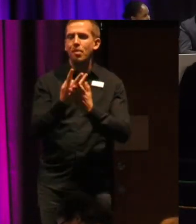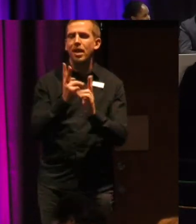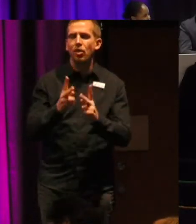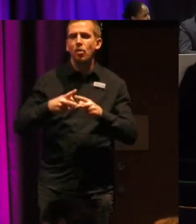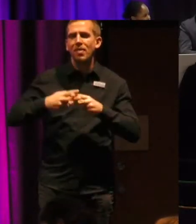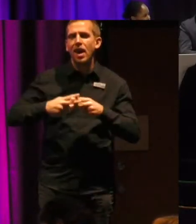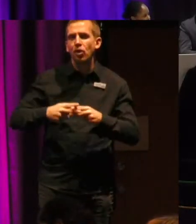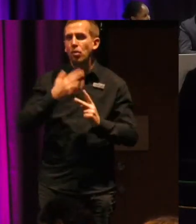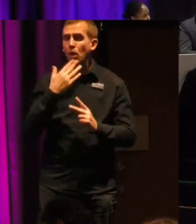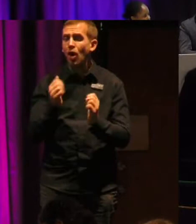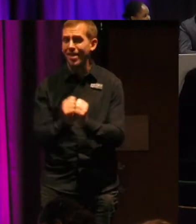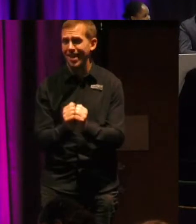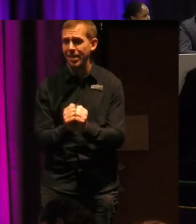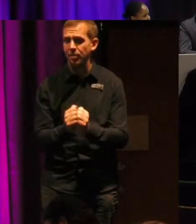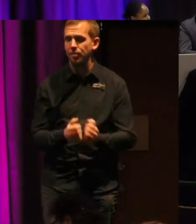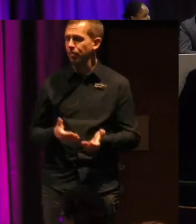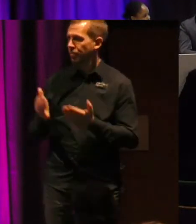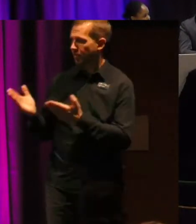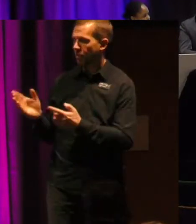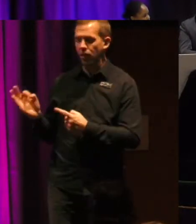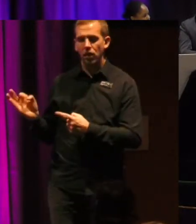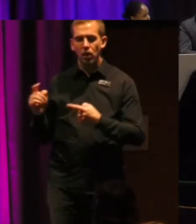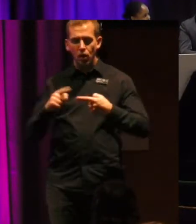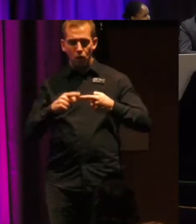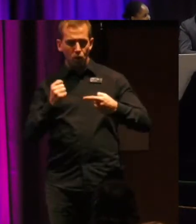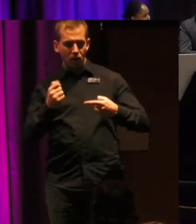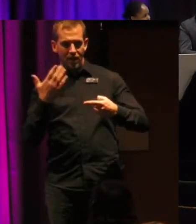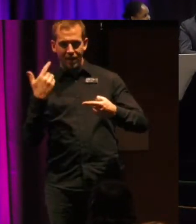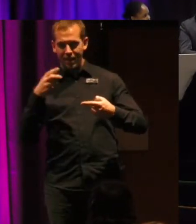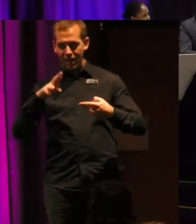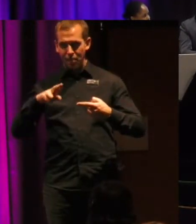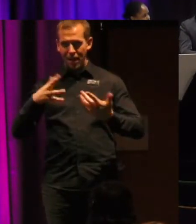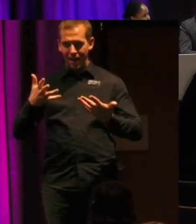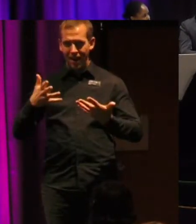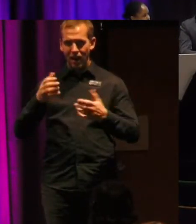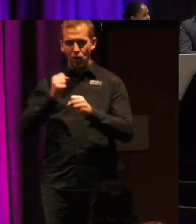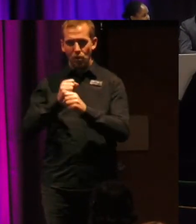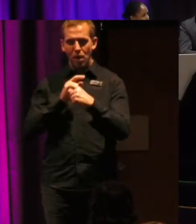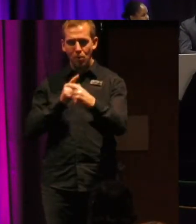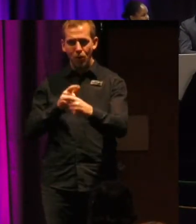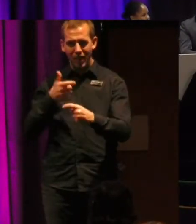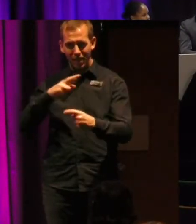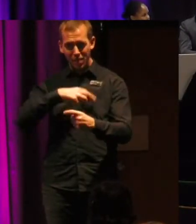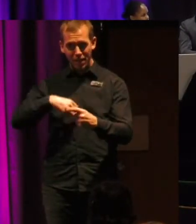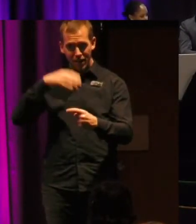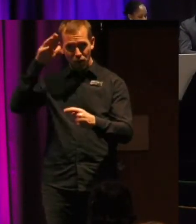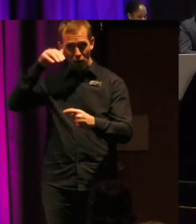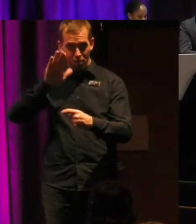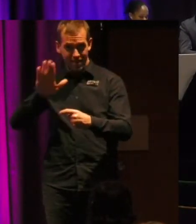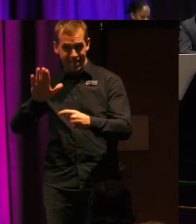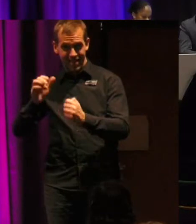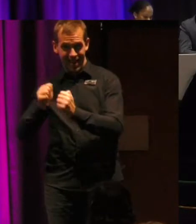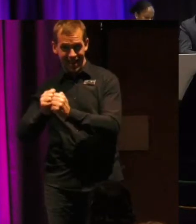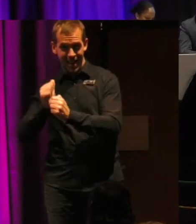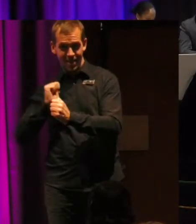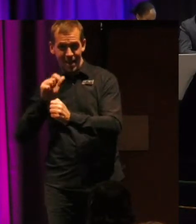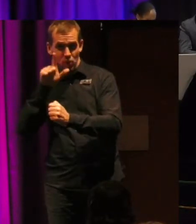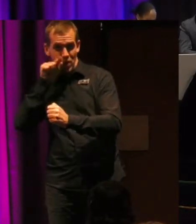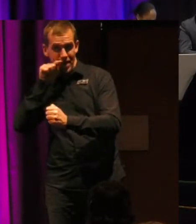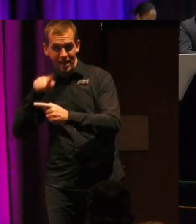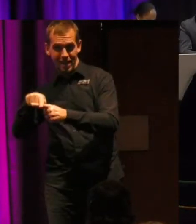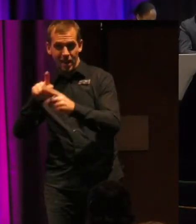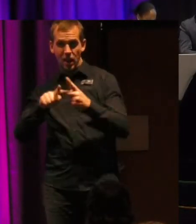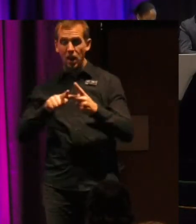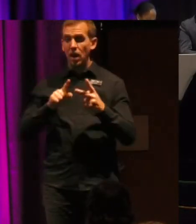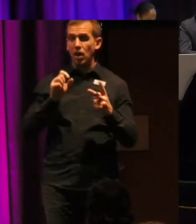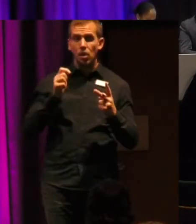social media in the age of President Trump and Twitter diplomacy? The second question on should we be going into schools and